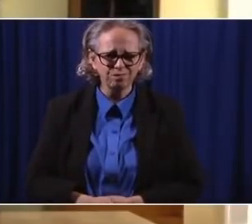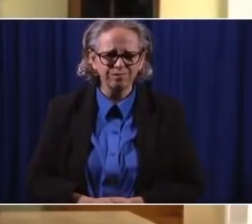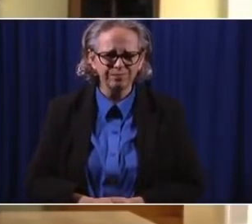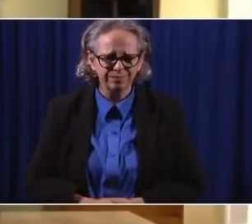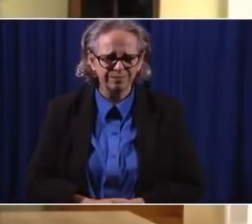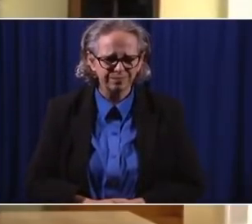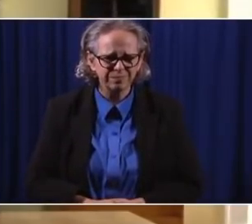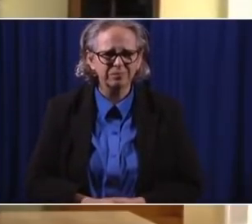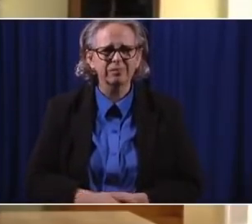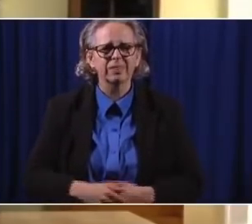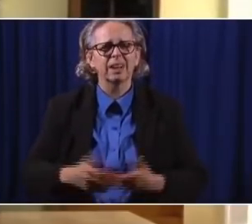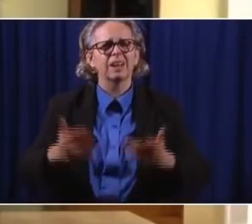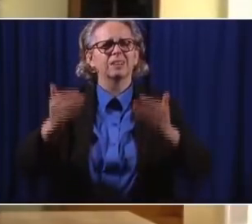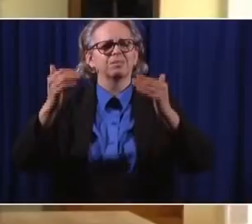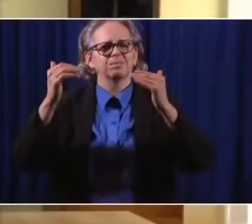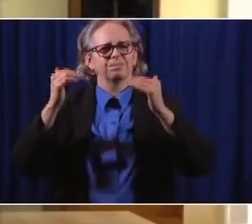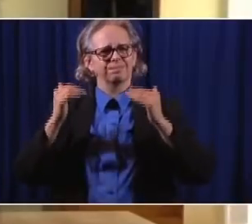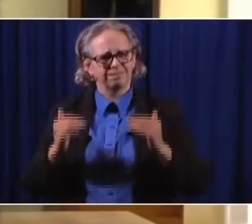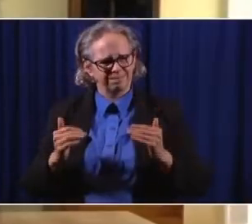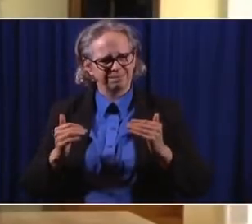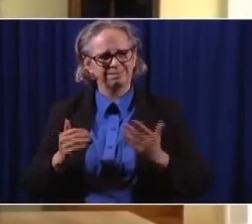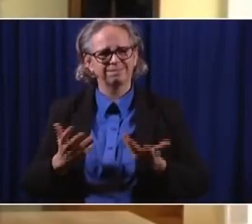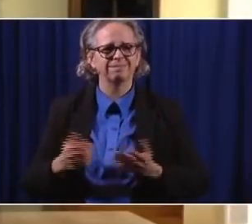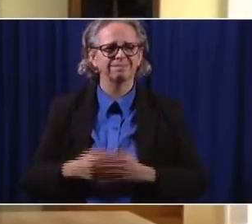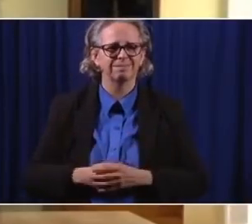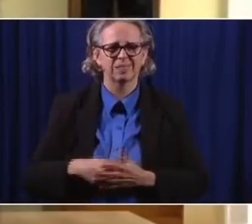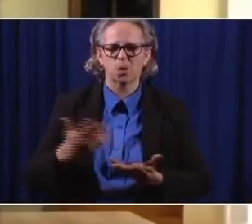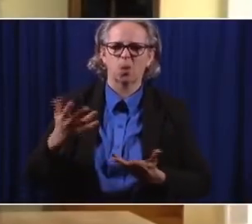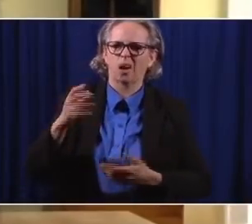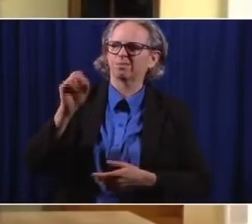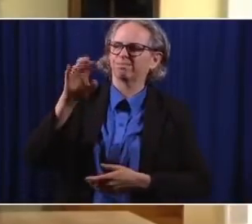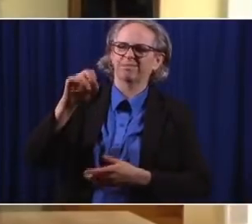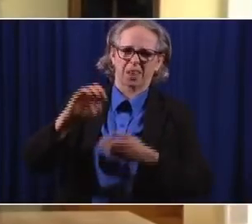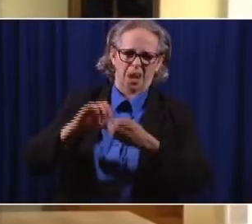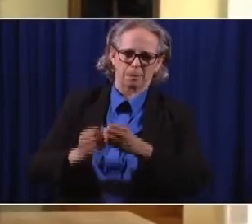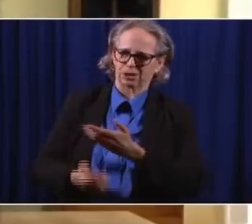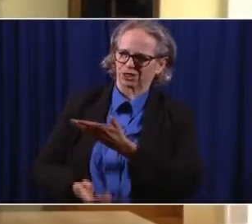Eric, let's go to the data.